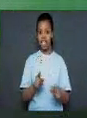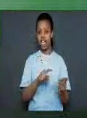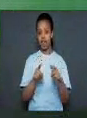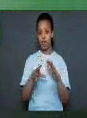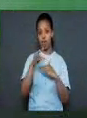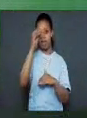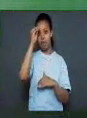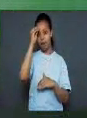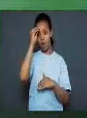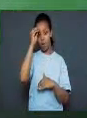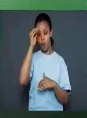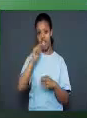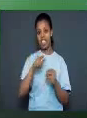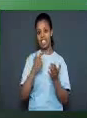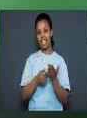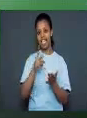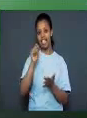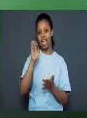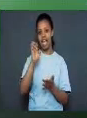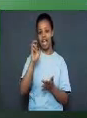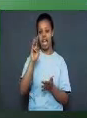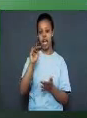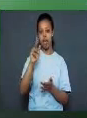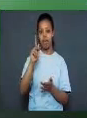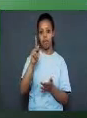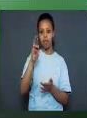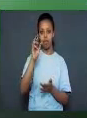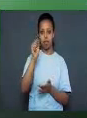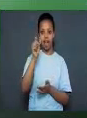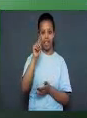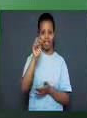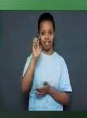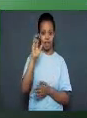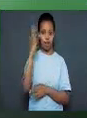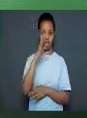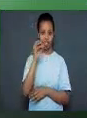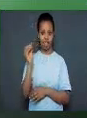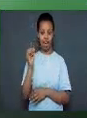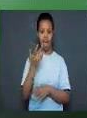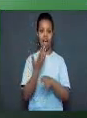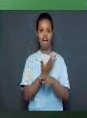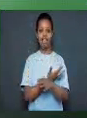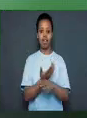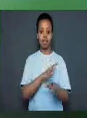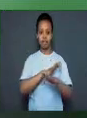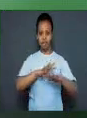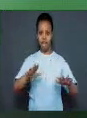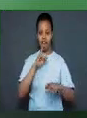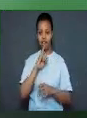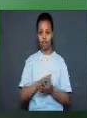will learn about temperate forests and grasslands. We will describe